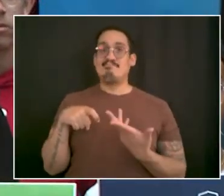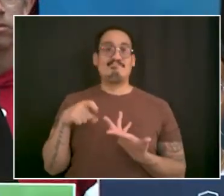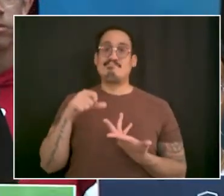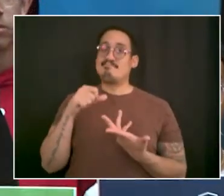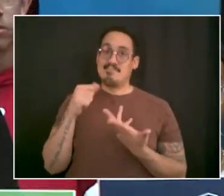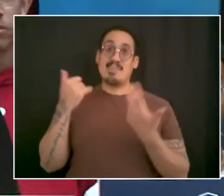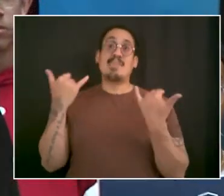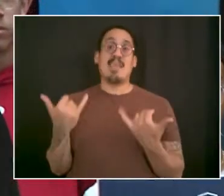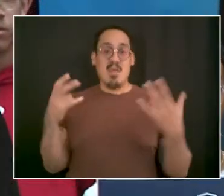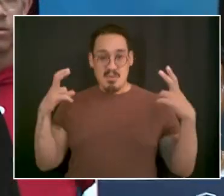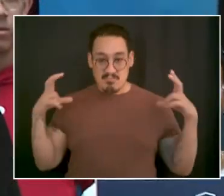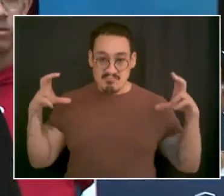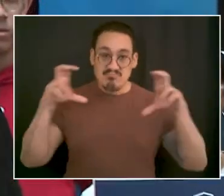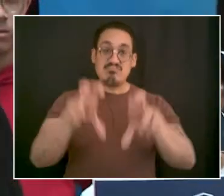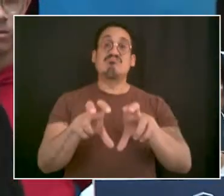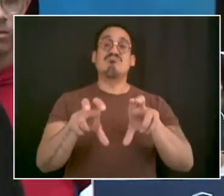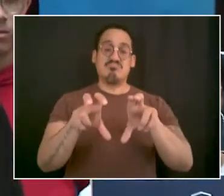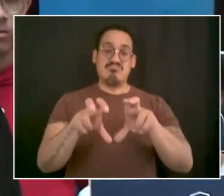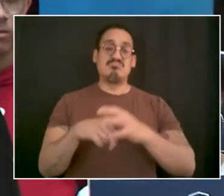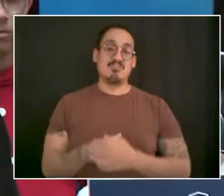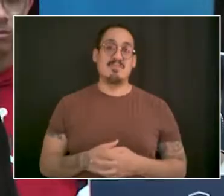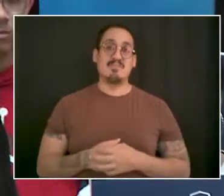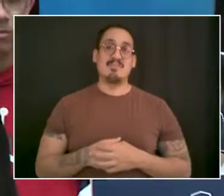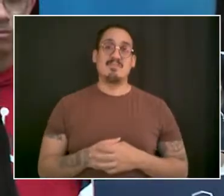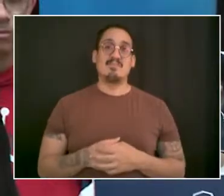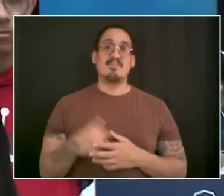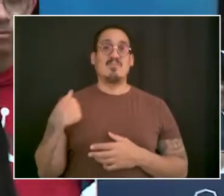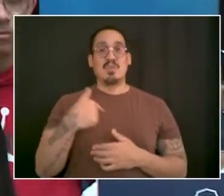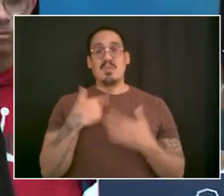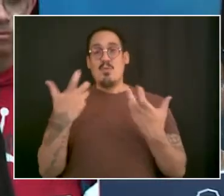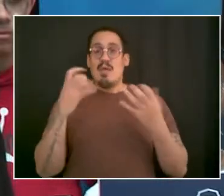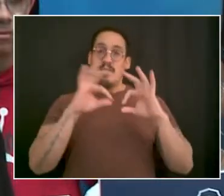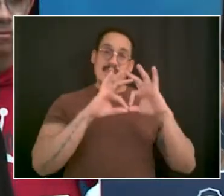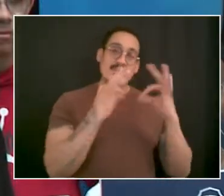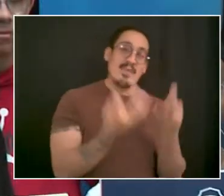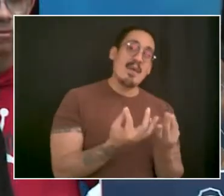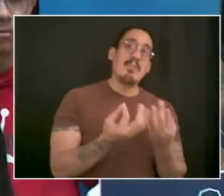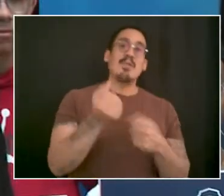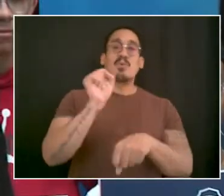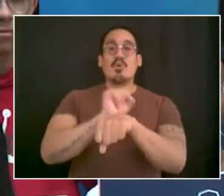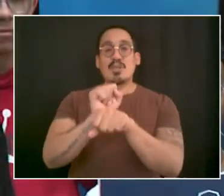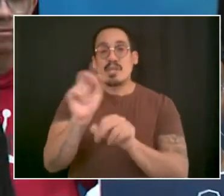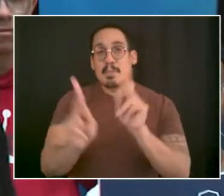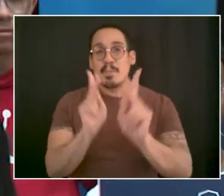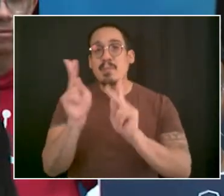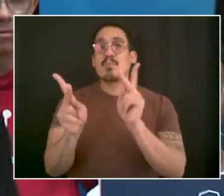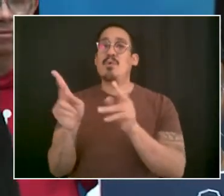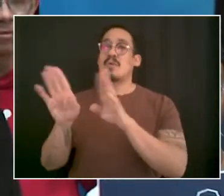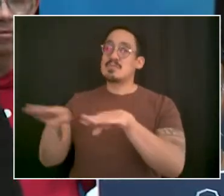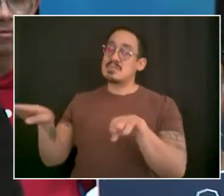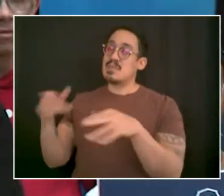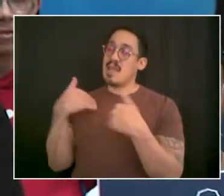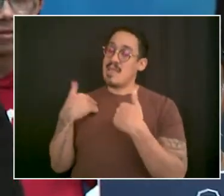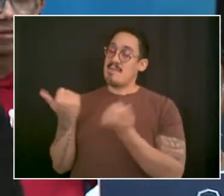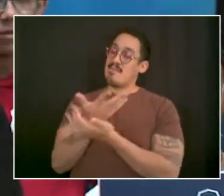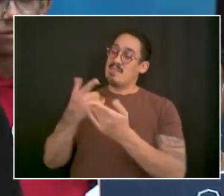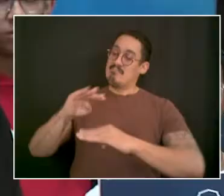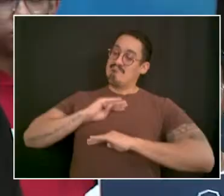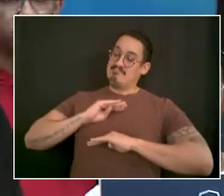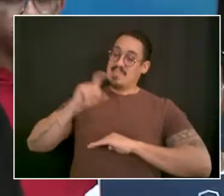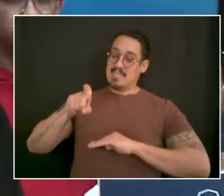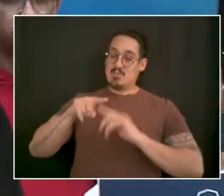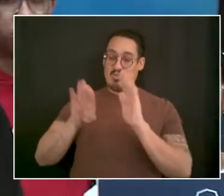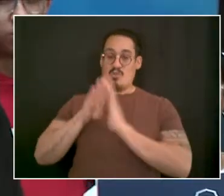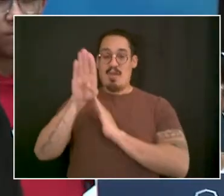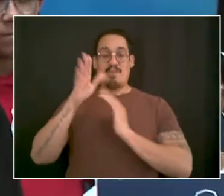changes that, and family gives working people the support they need to thrive in the greatest city in the world.